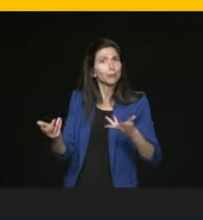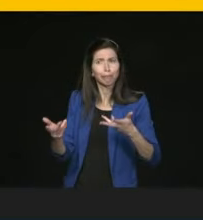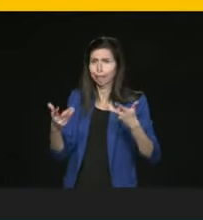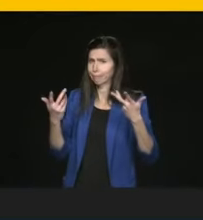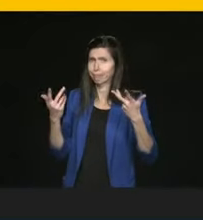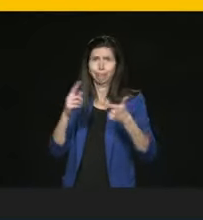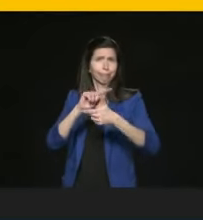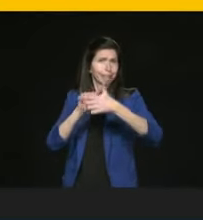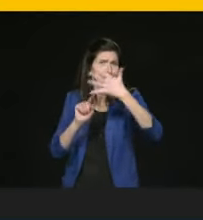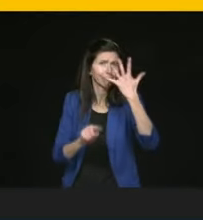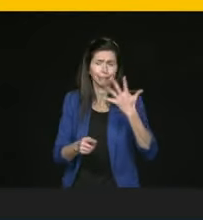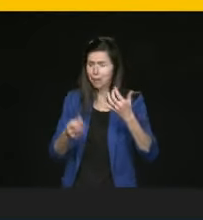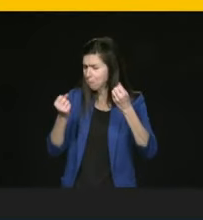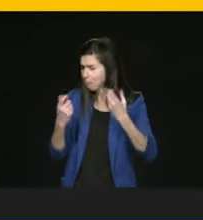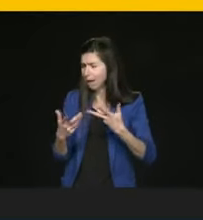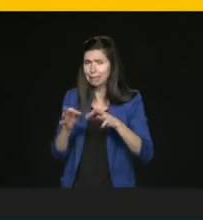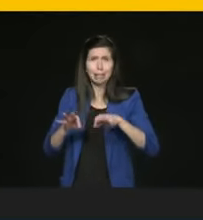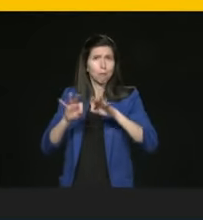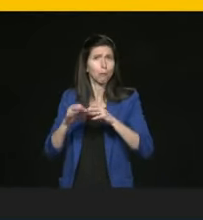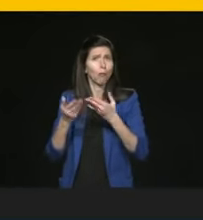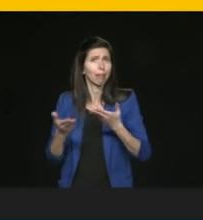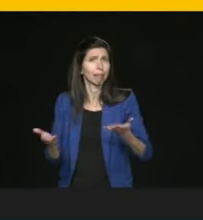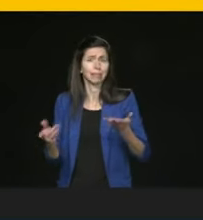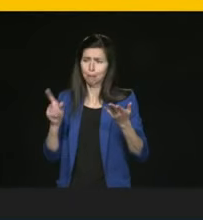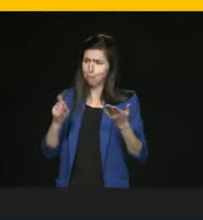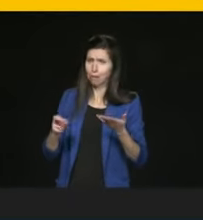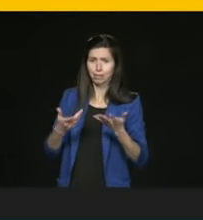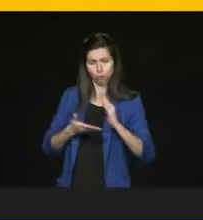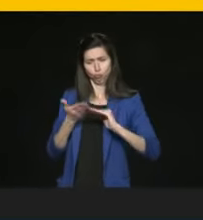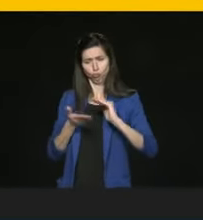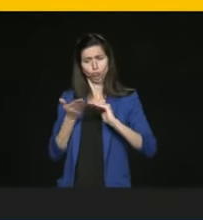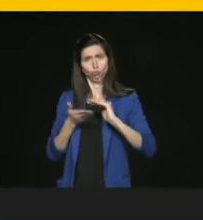important to maintain the security and the health of Canadians.